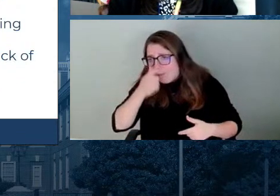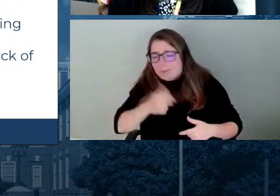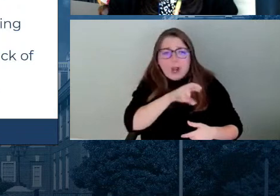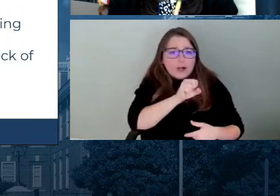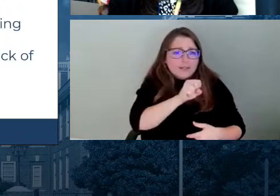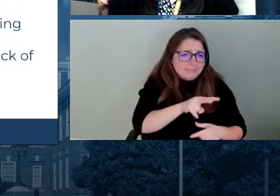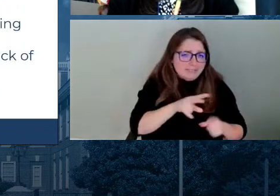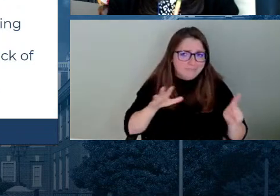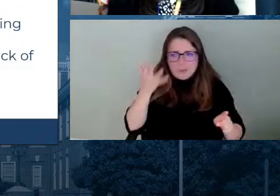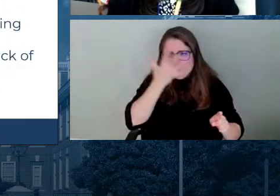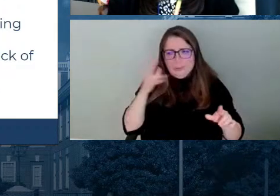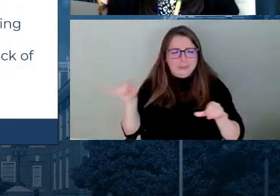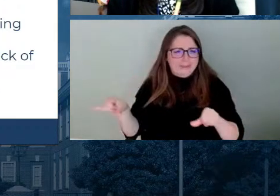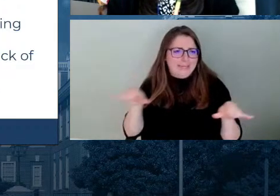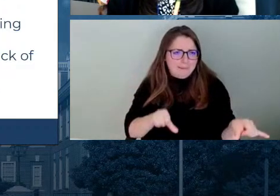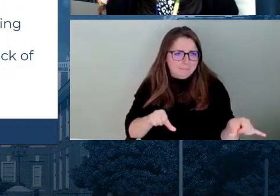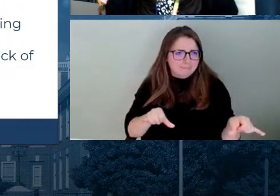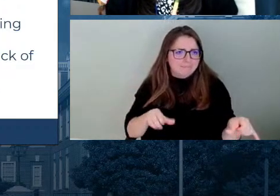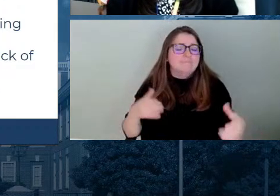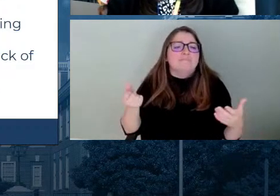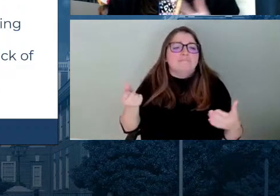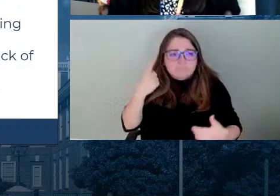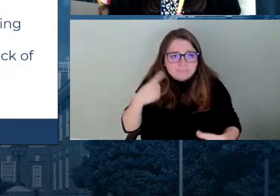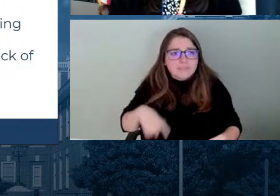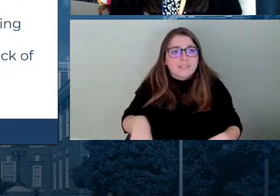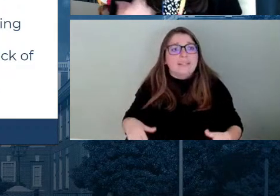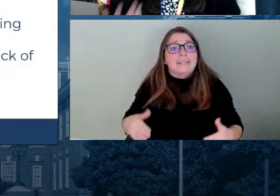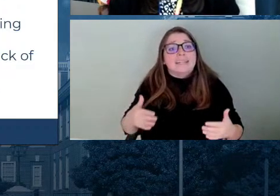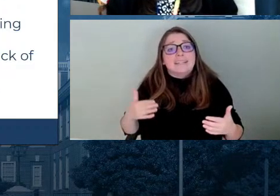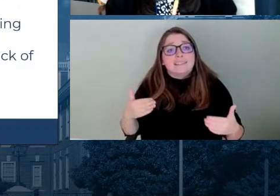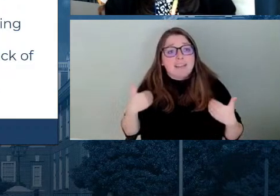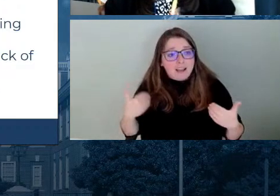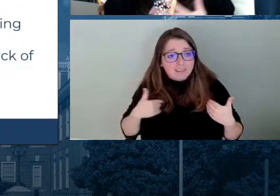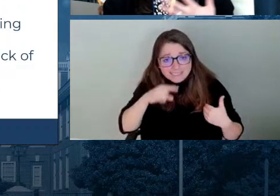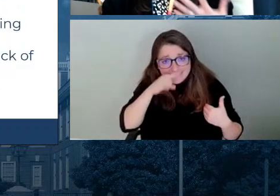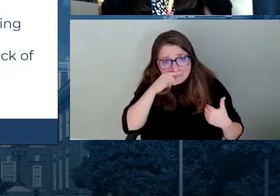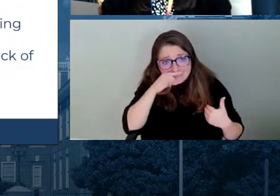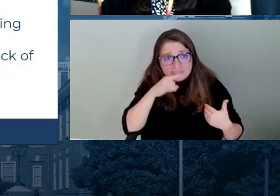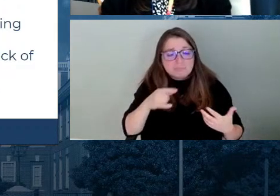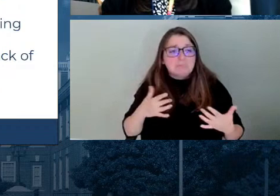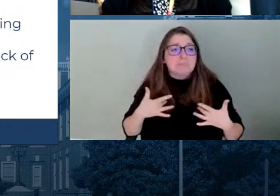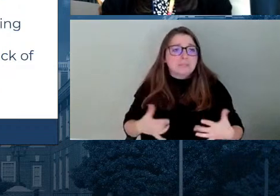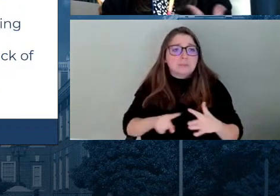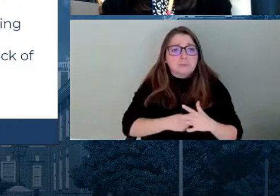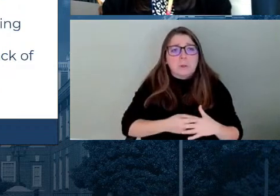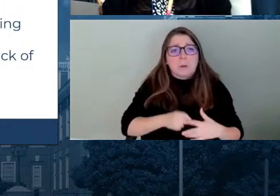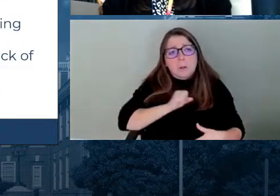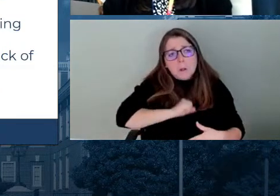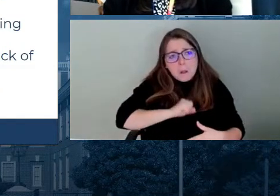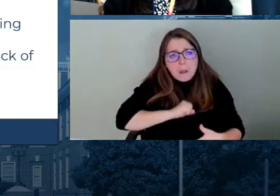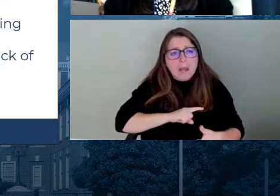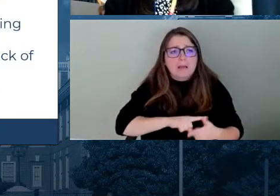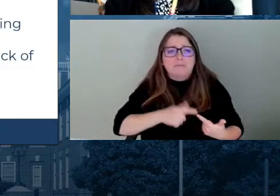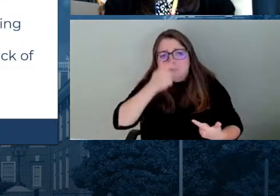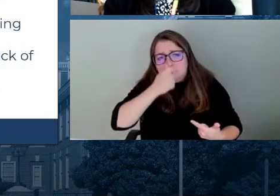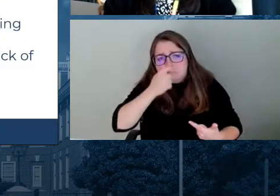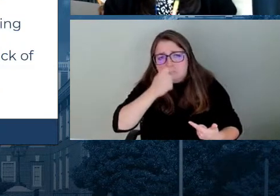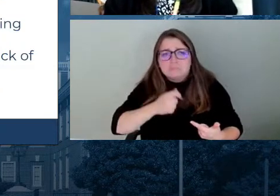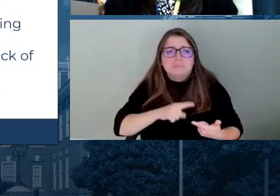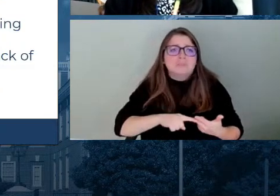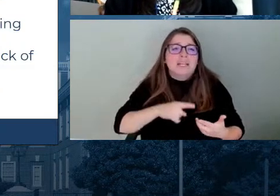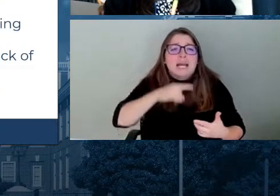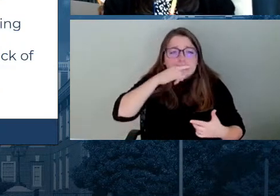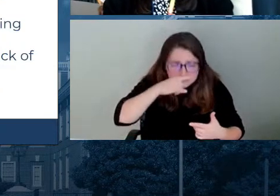severe symptoms. So often, again, this starts off as a cough, congestion, runny nose, sneezing, especially